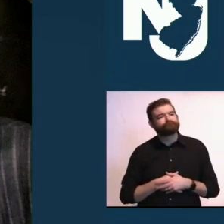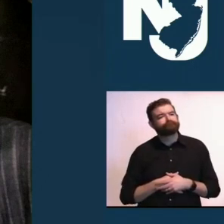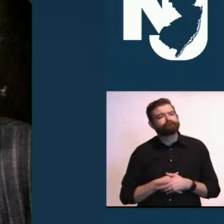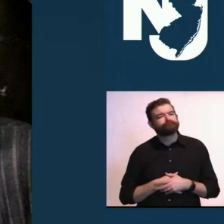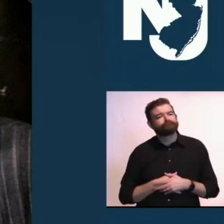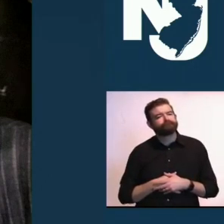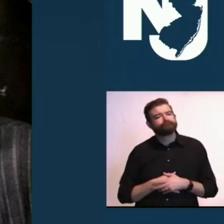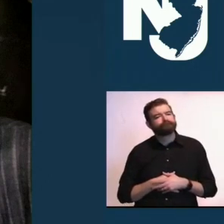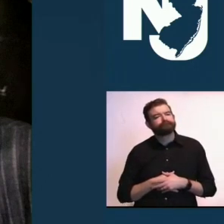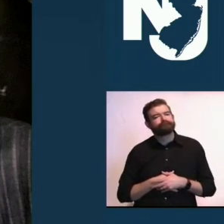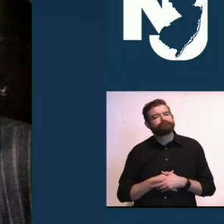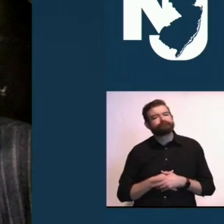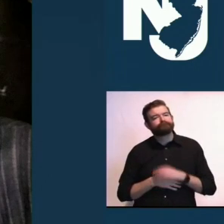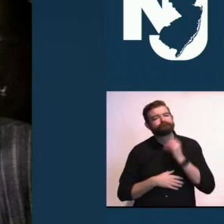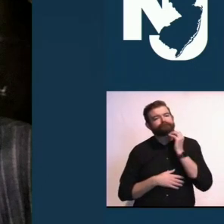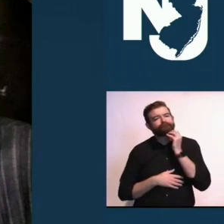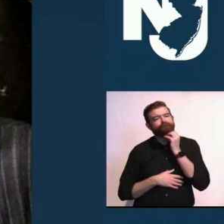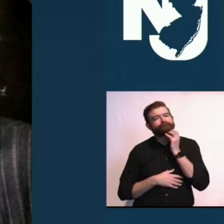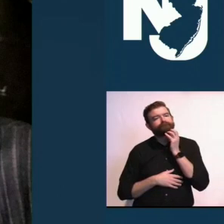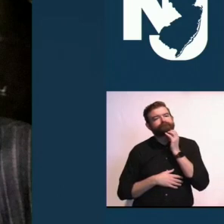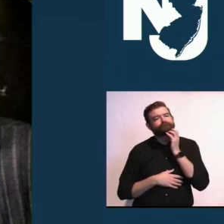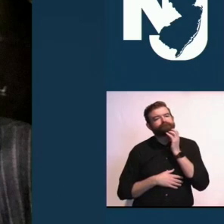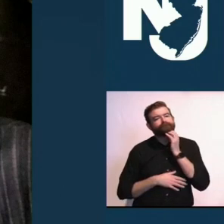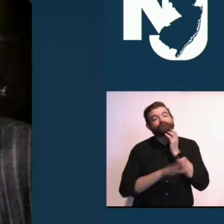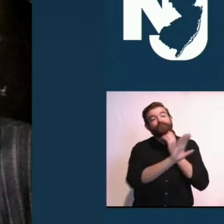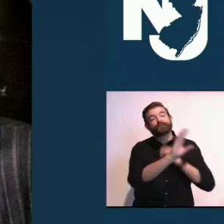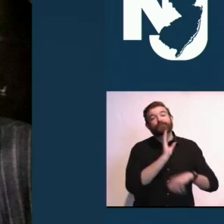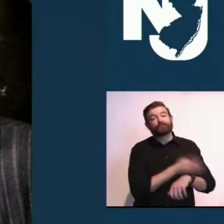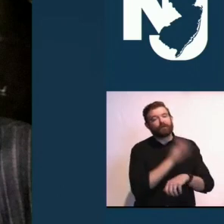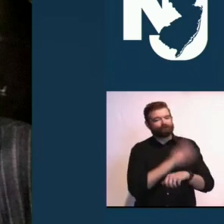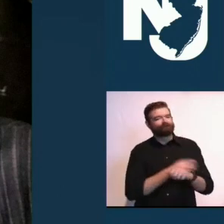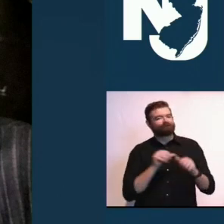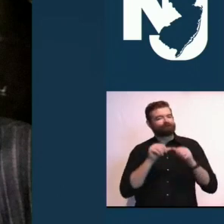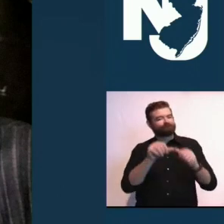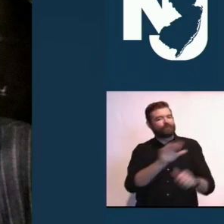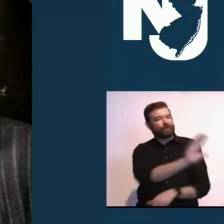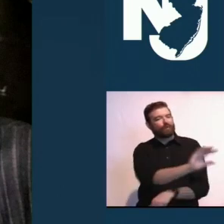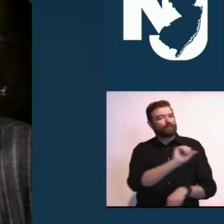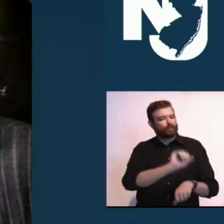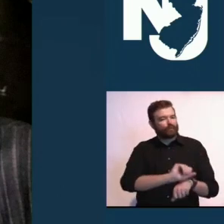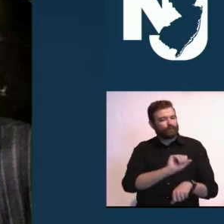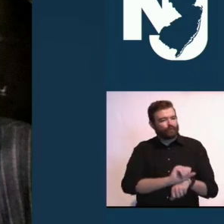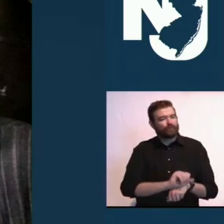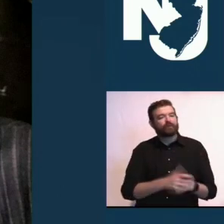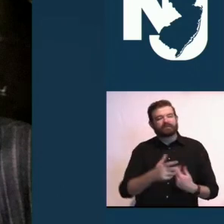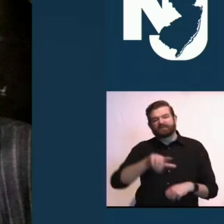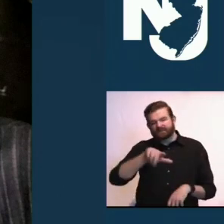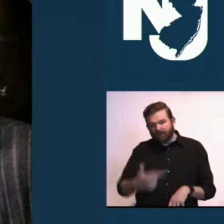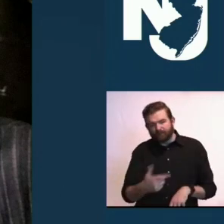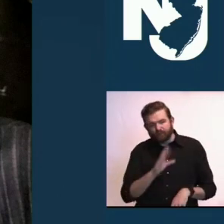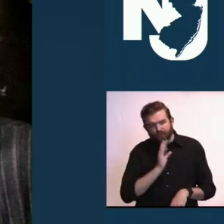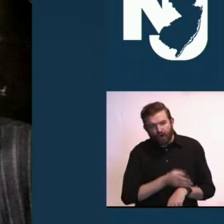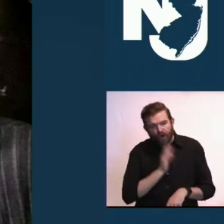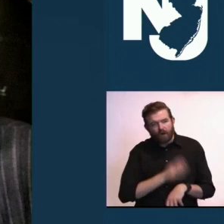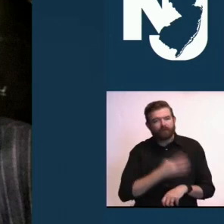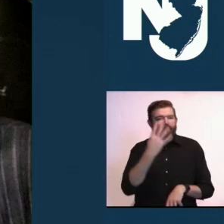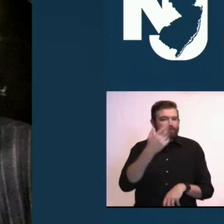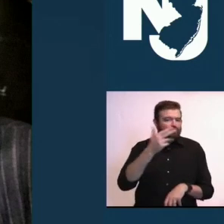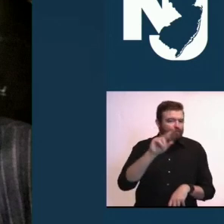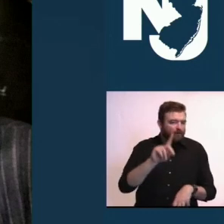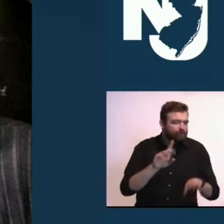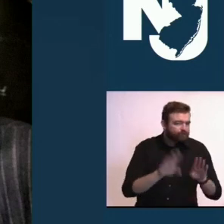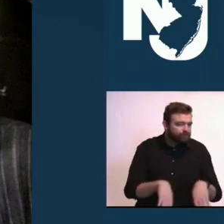and Melanie, sons Gary and Kelly, stepdaughter Sally, and their families, including her 4 grandchildren, Jordan,